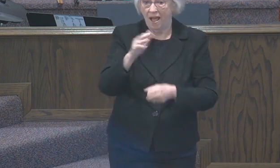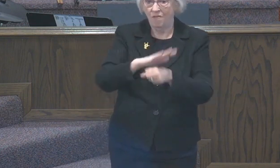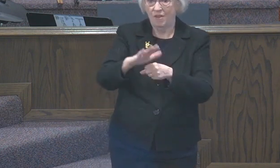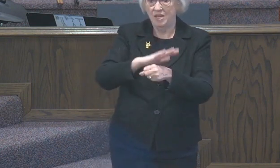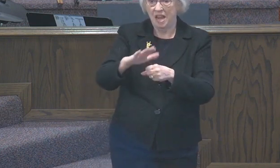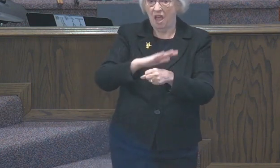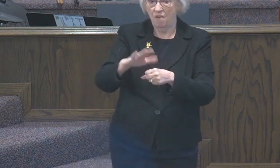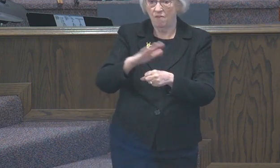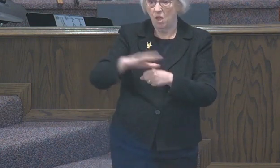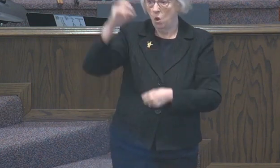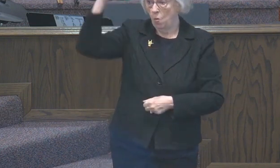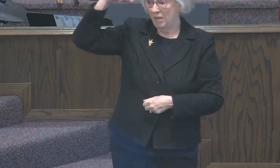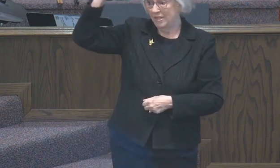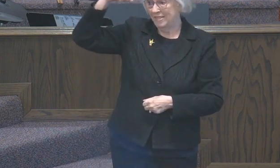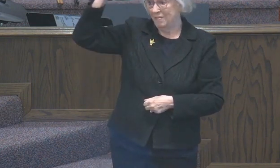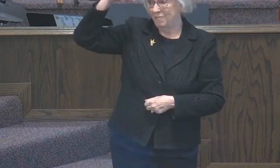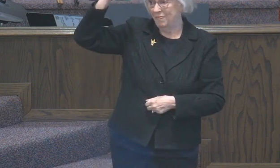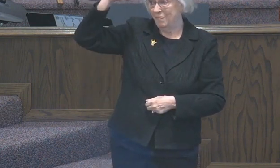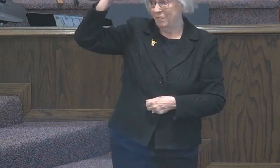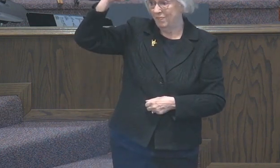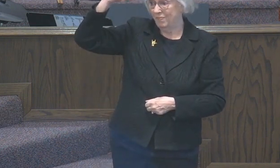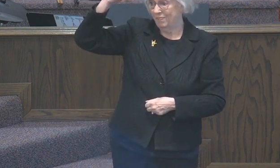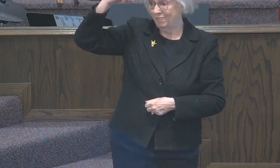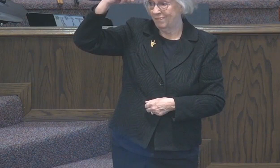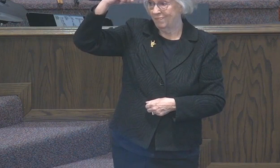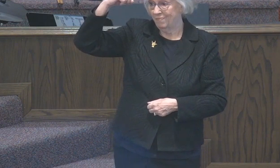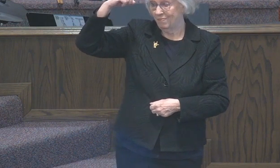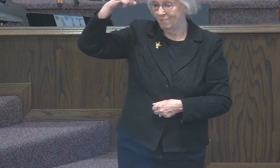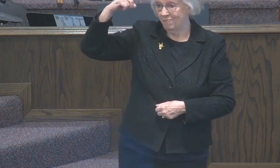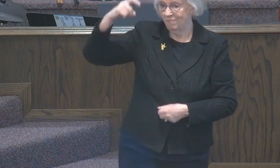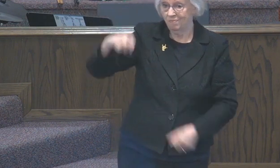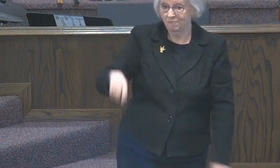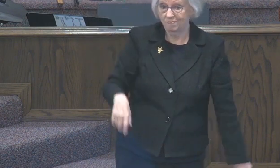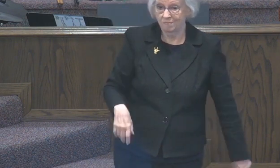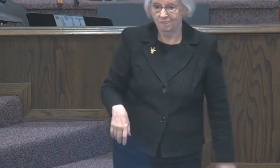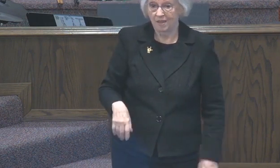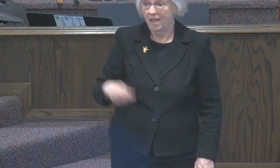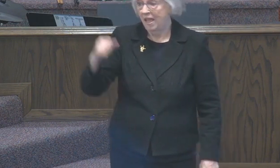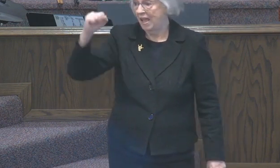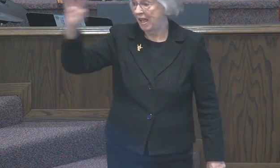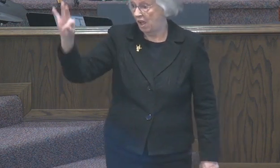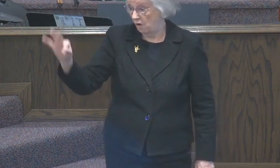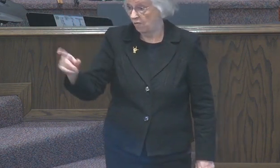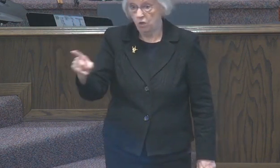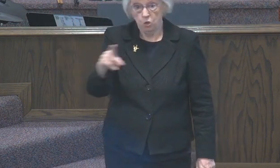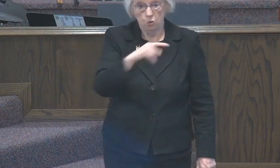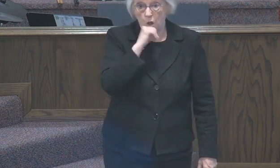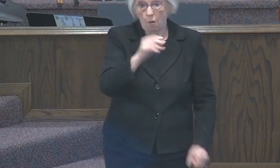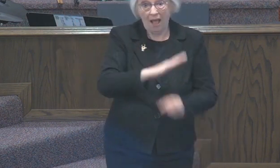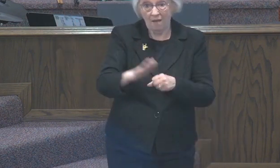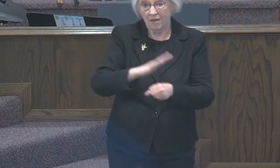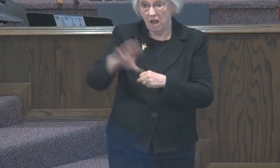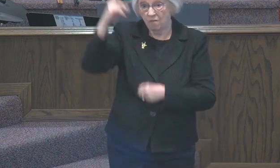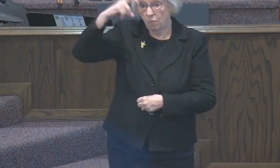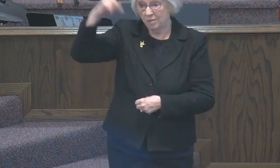Don't say it out loud if you don't want to admit it. Since anyone lacks wisdom, right, let him ask, and it